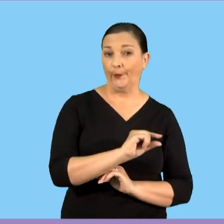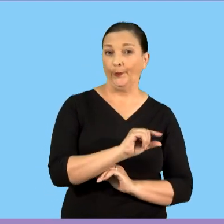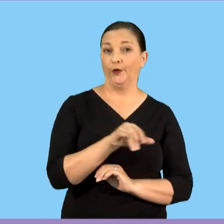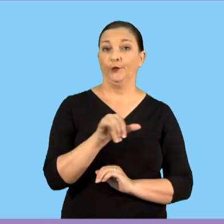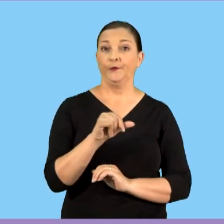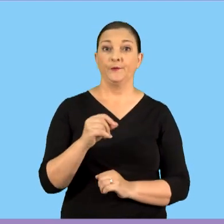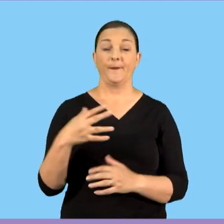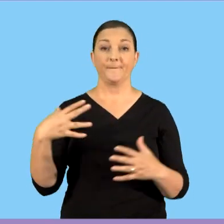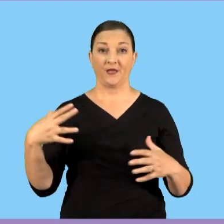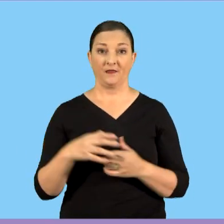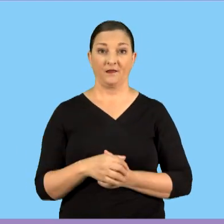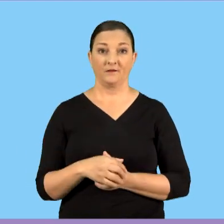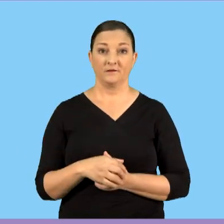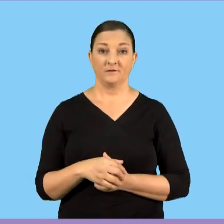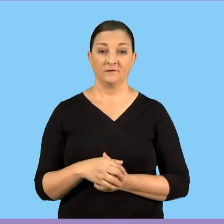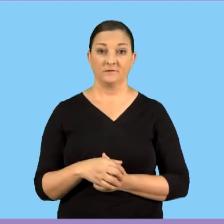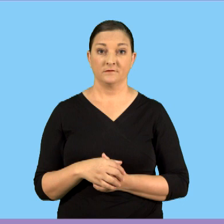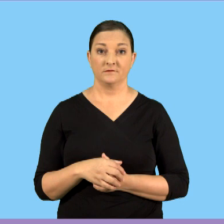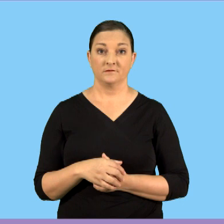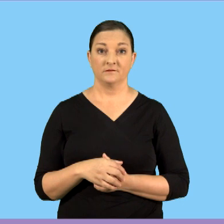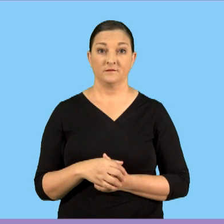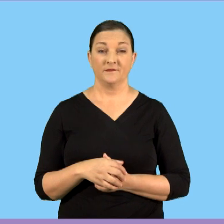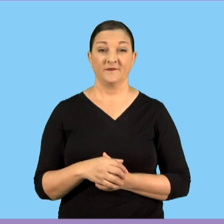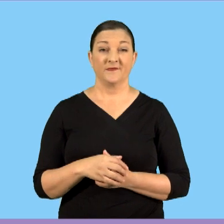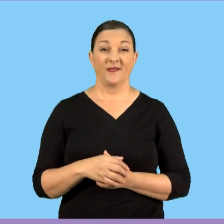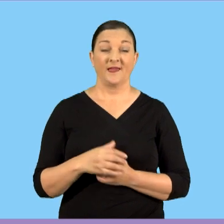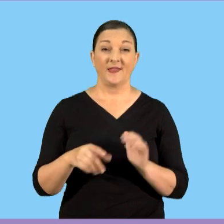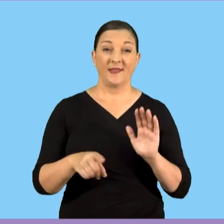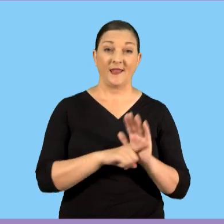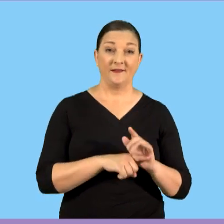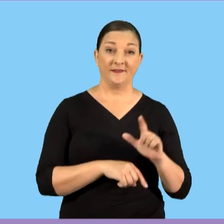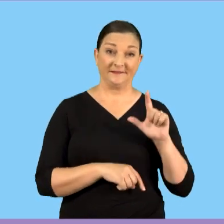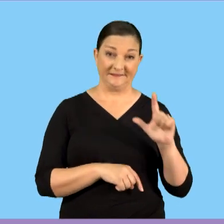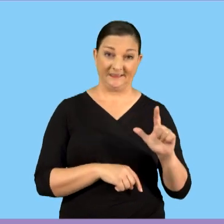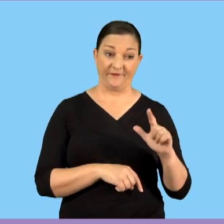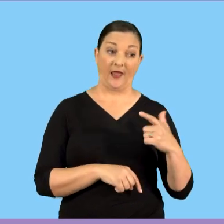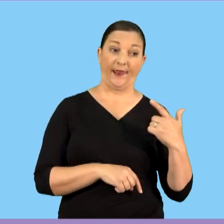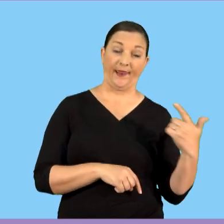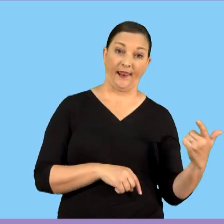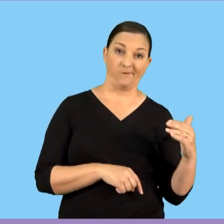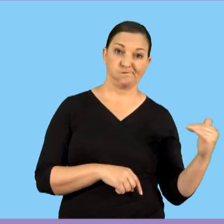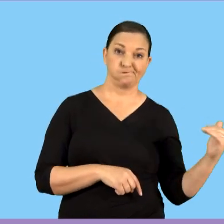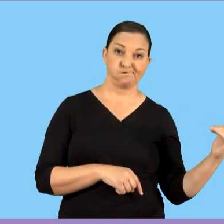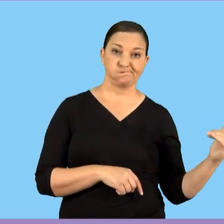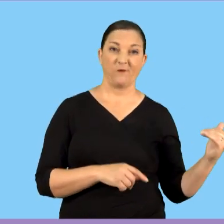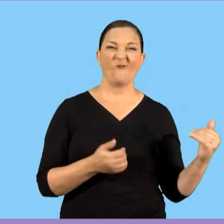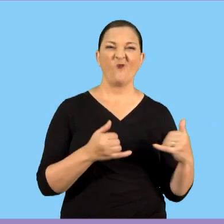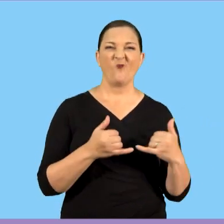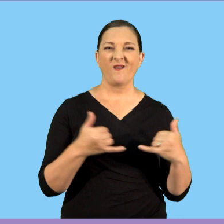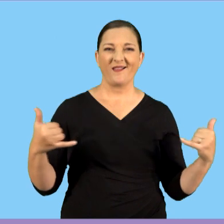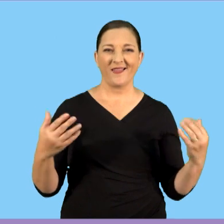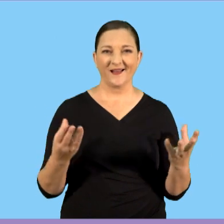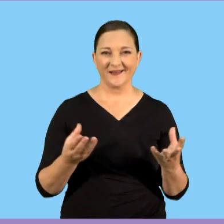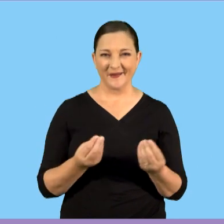0. So which one is smaller and which one is bigger? Actually, because the negative 7 is on the